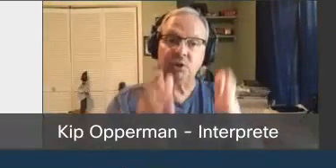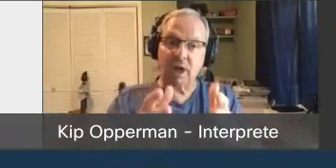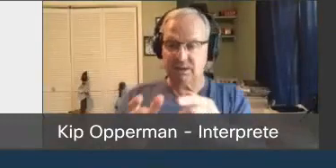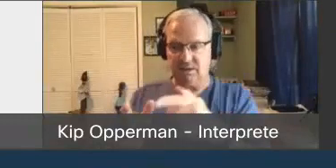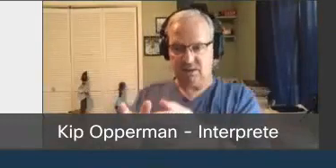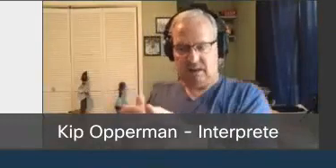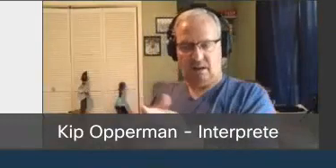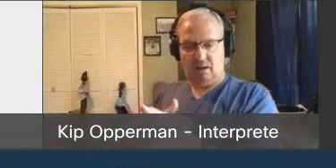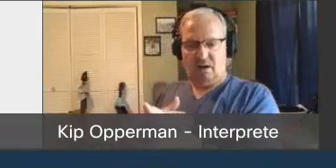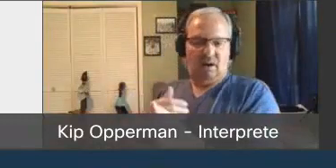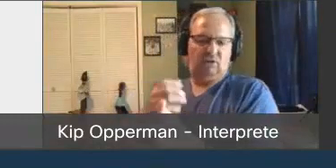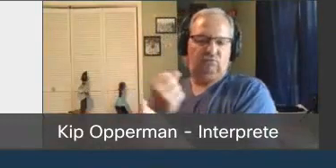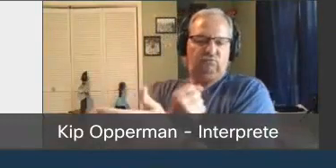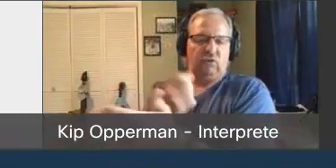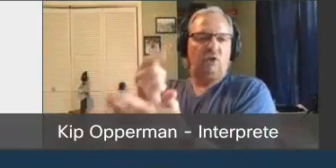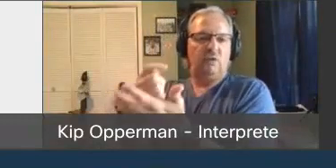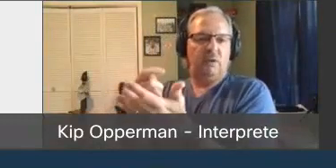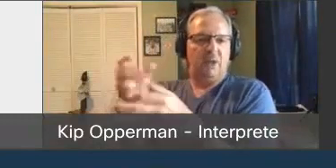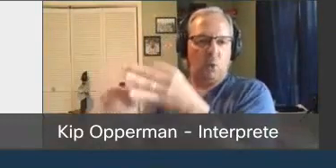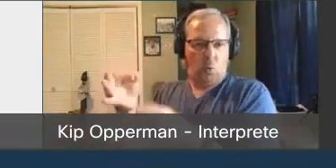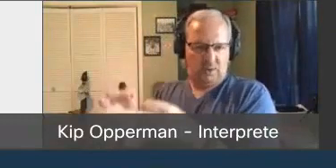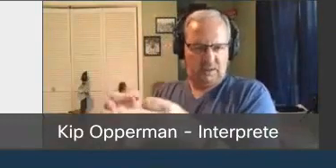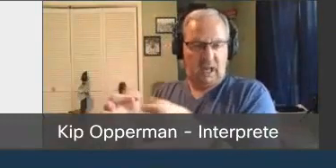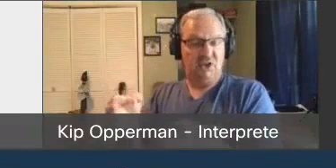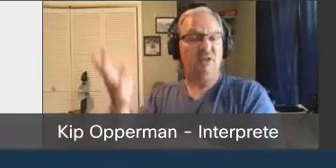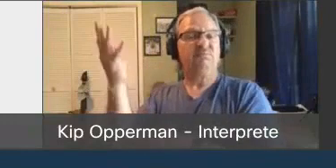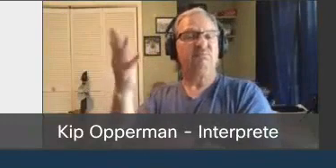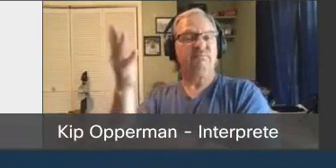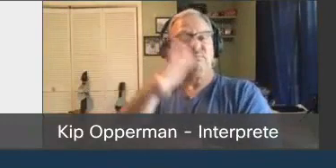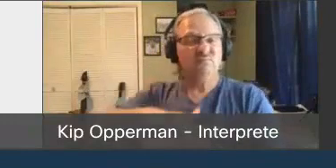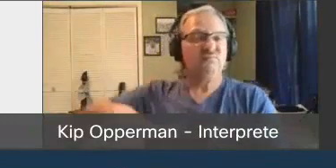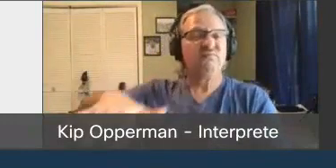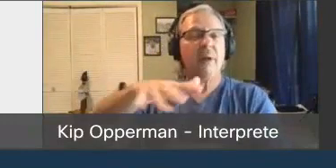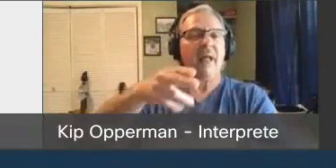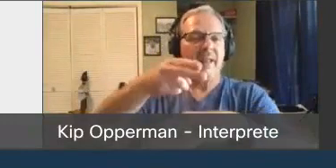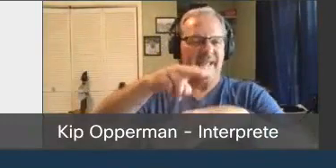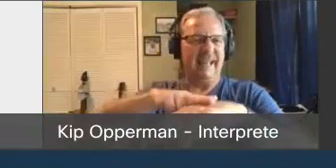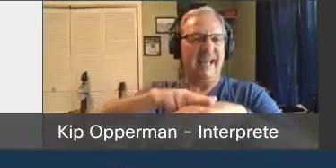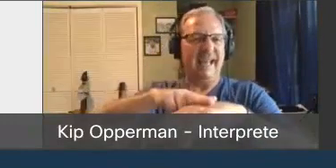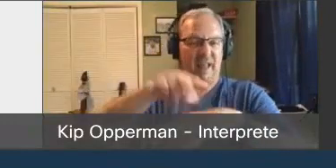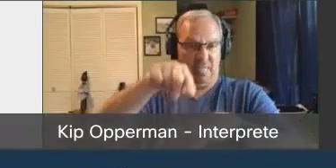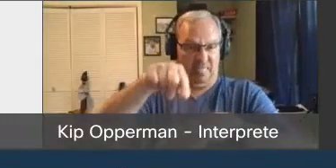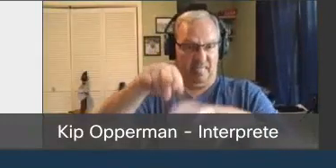treatment courts, and she presents nationally on this topic.